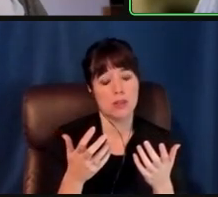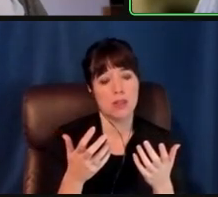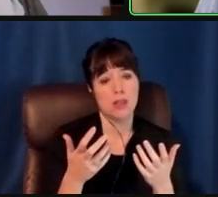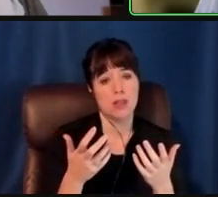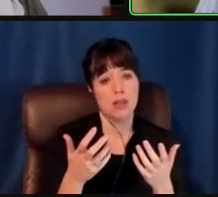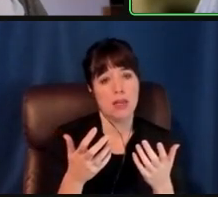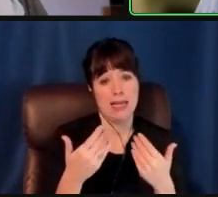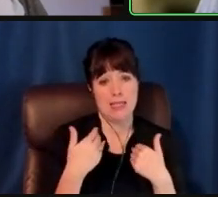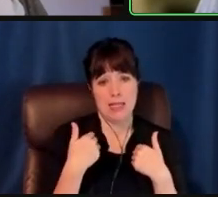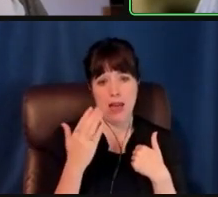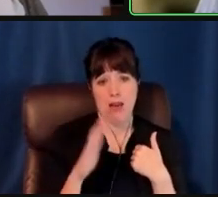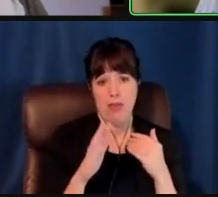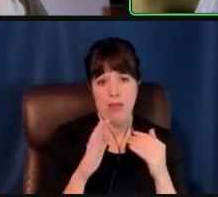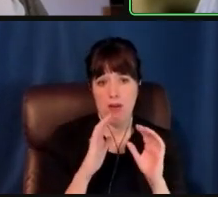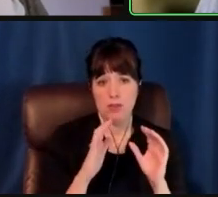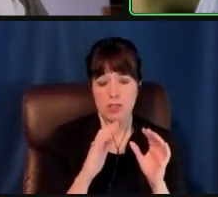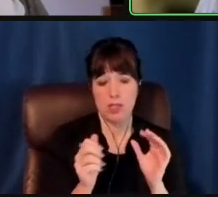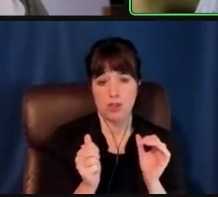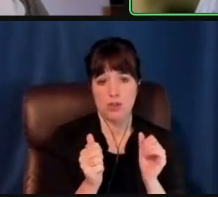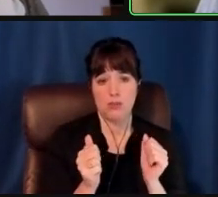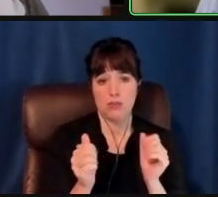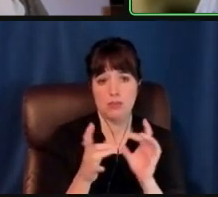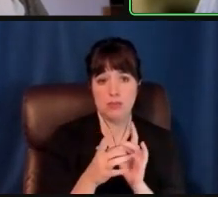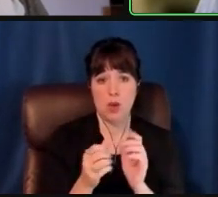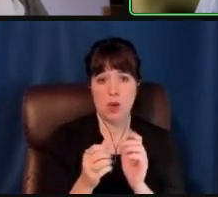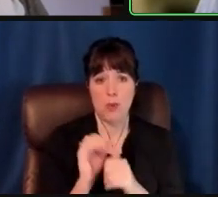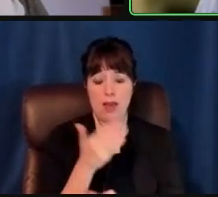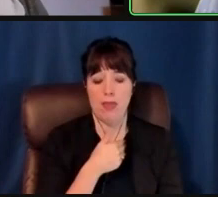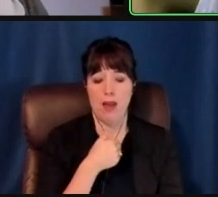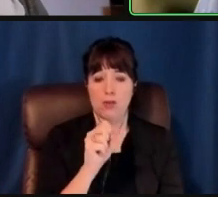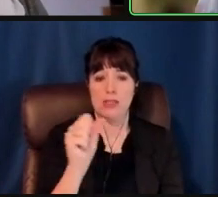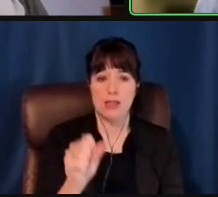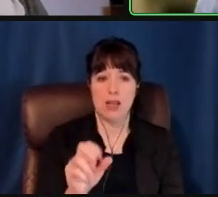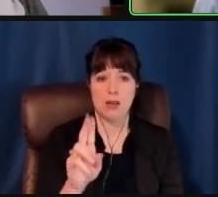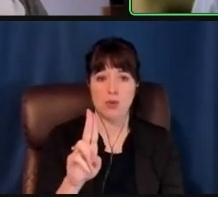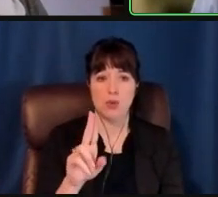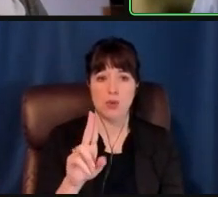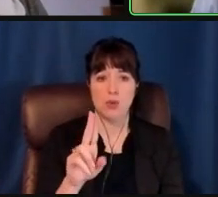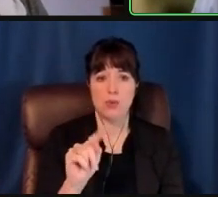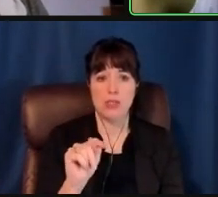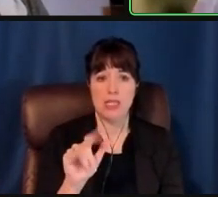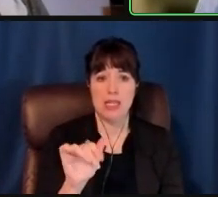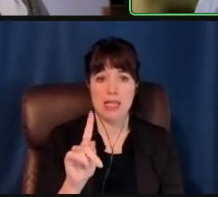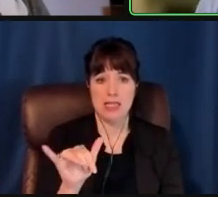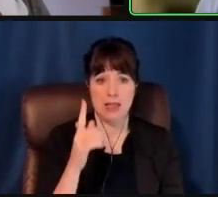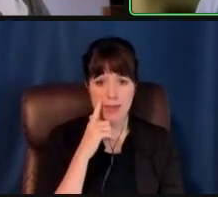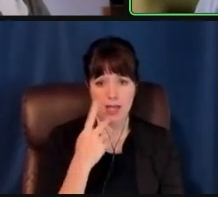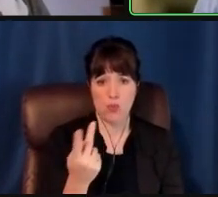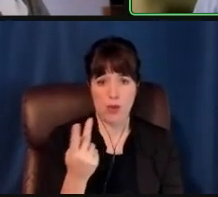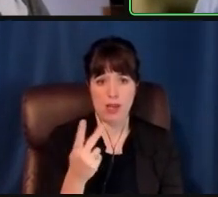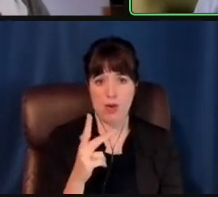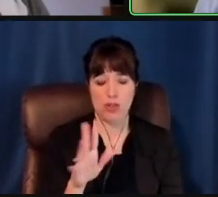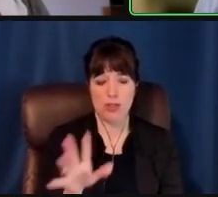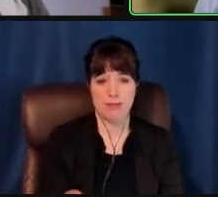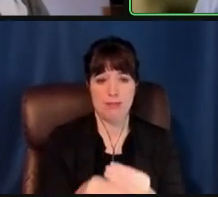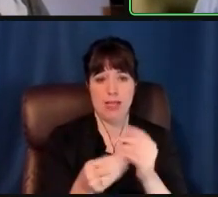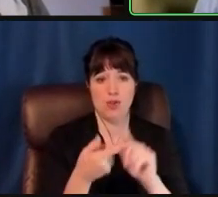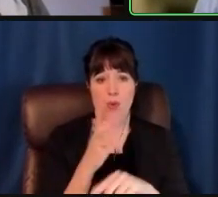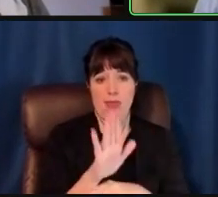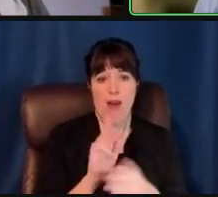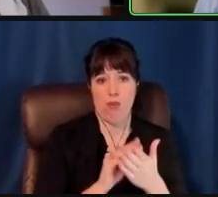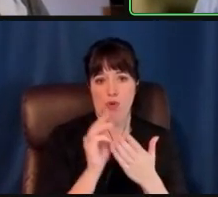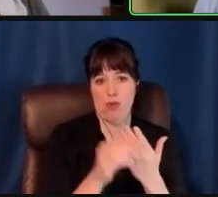have that conversation in combination with our Salem utility, since we are essentially piggybacking on their existing